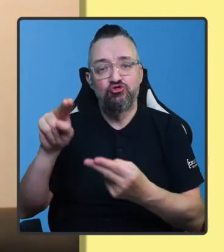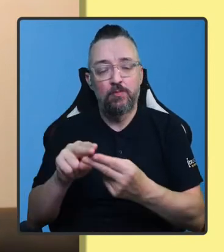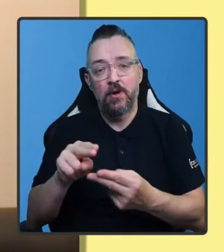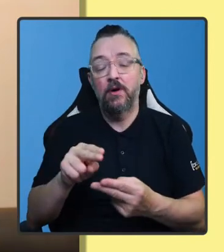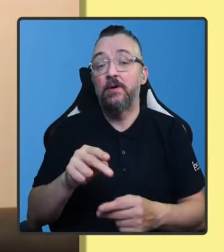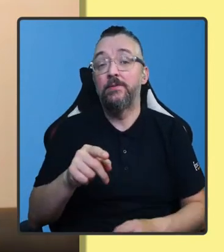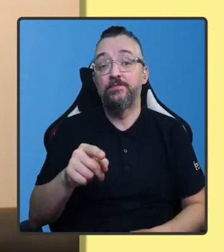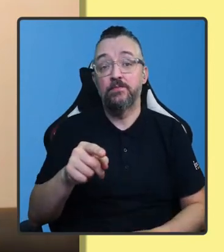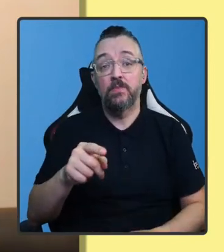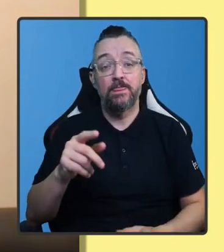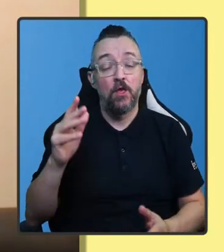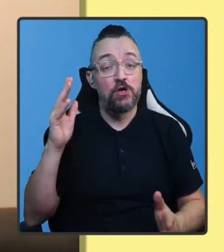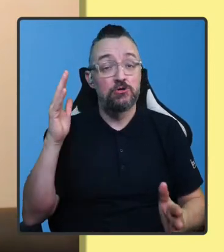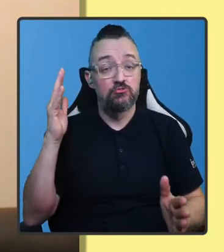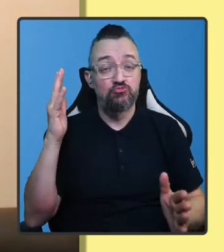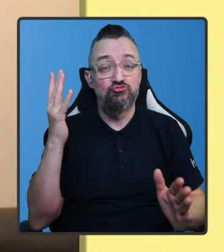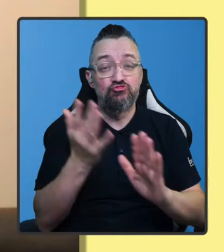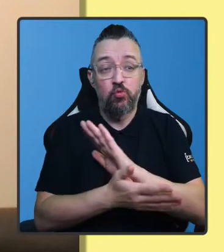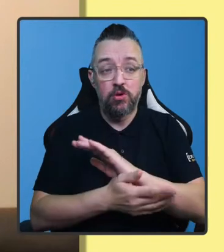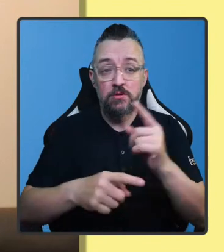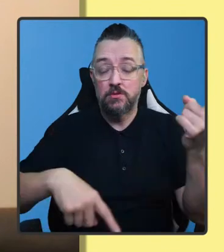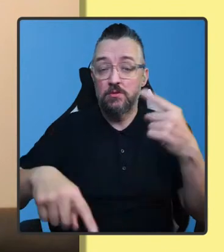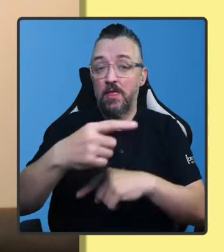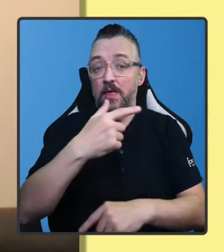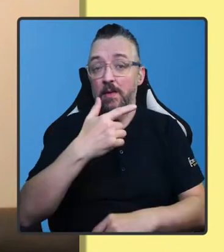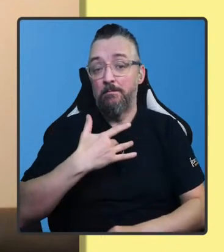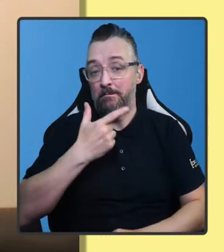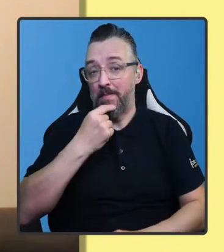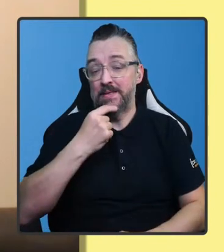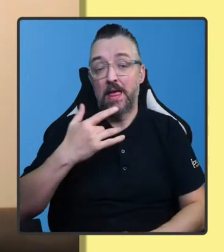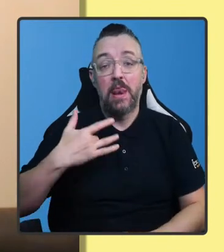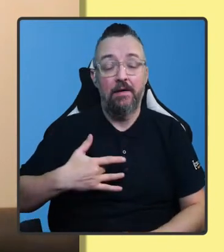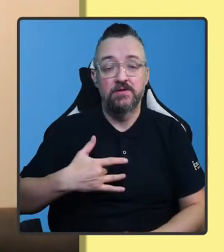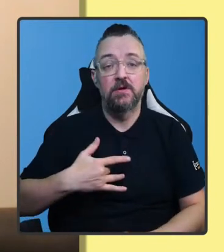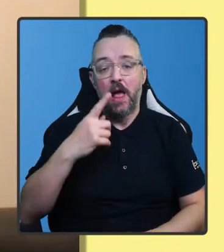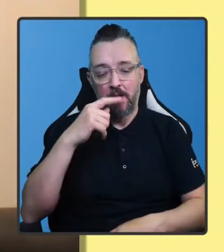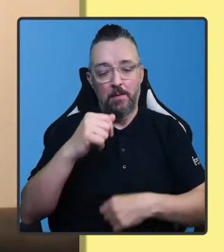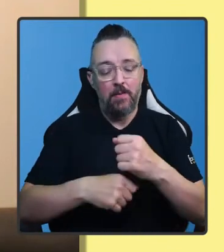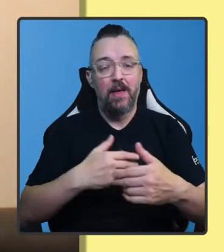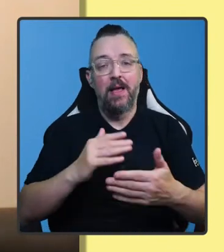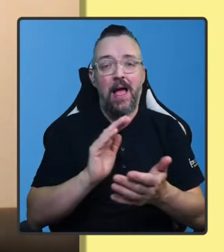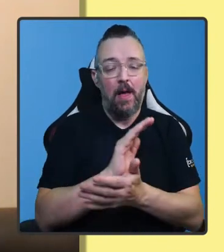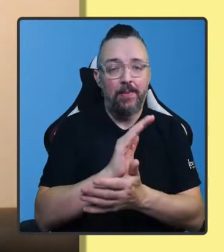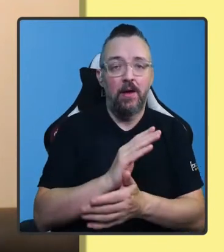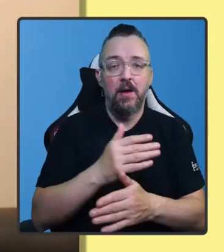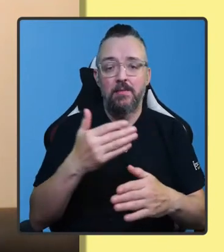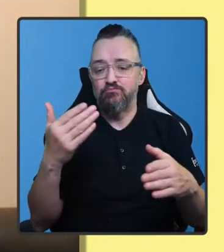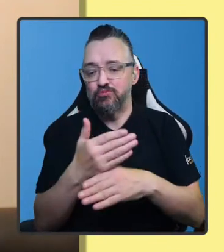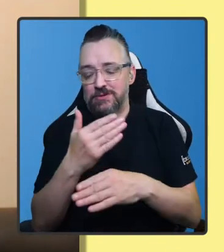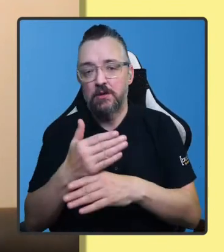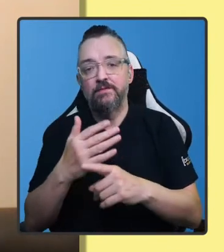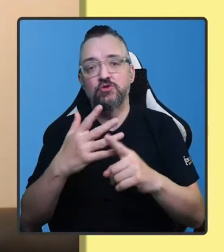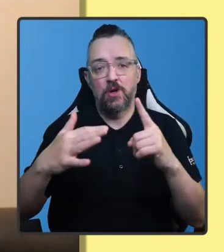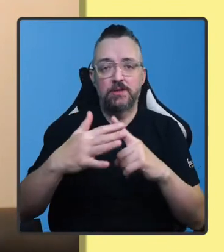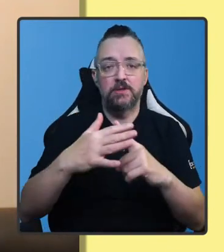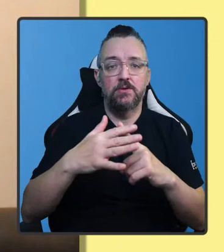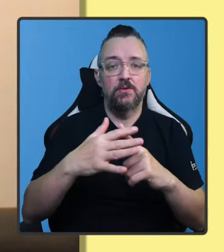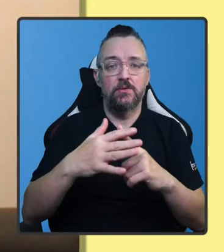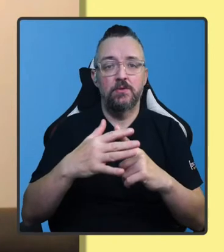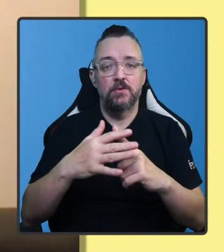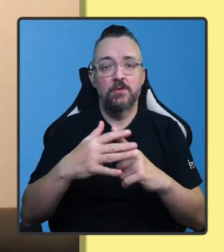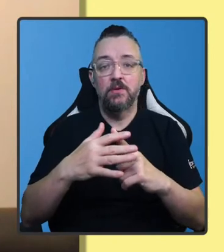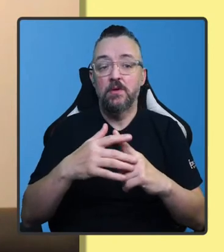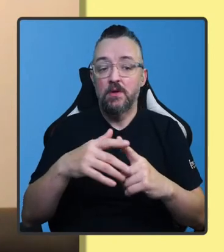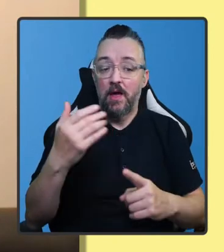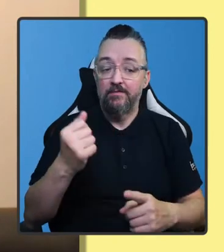lives of predominantly young men in our country, we can help them become happier, healthier, more productive members of society. There is a better